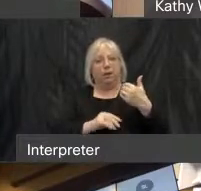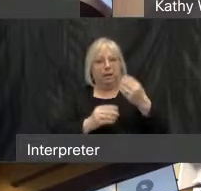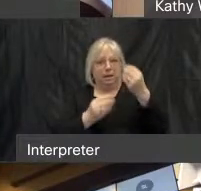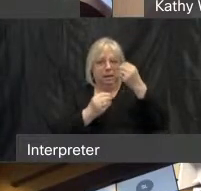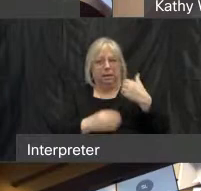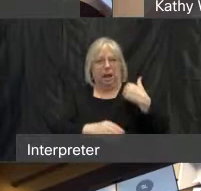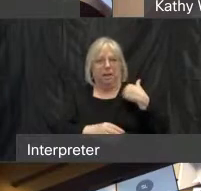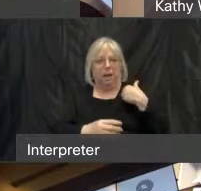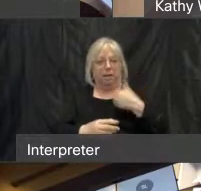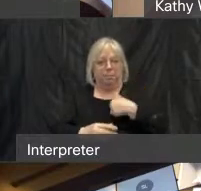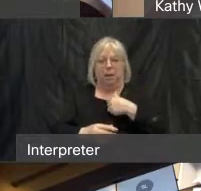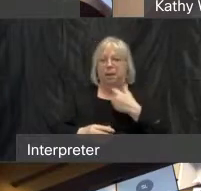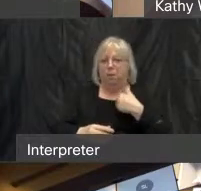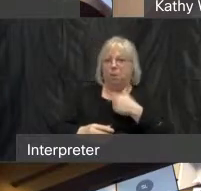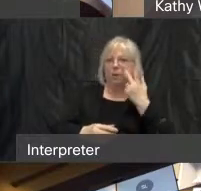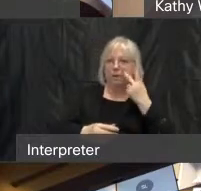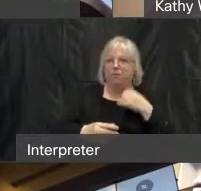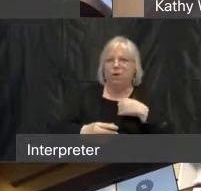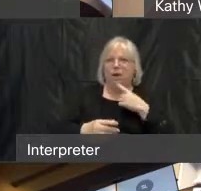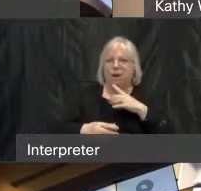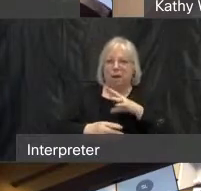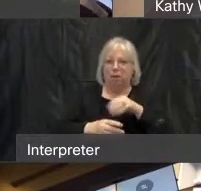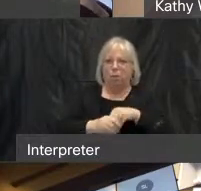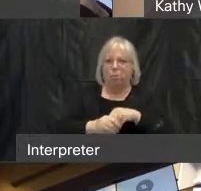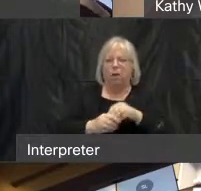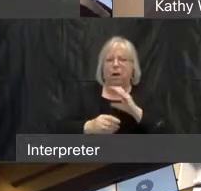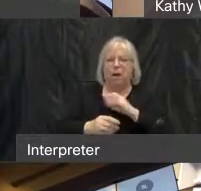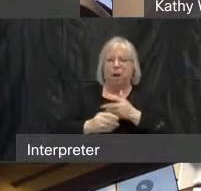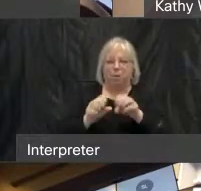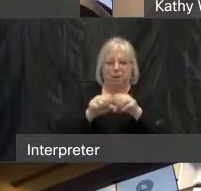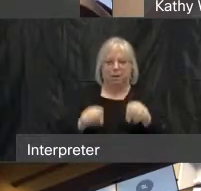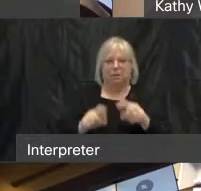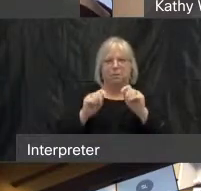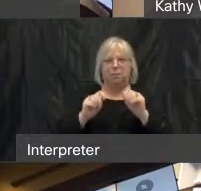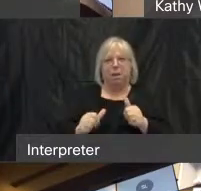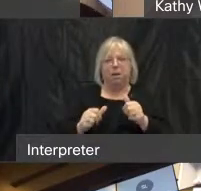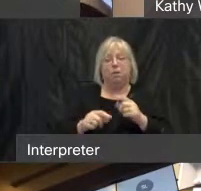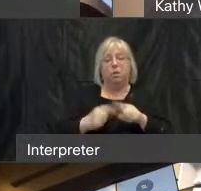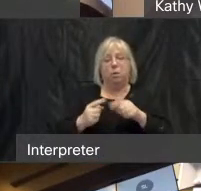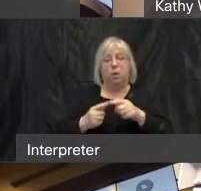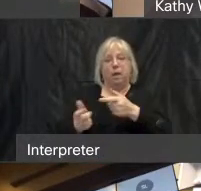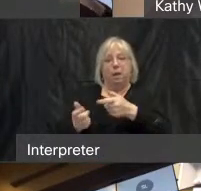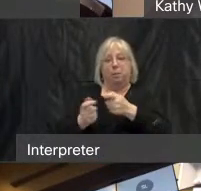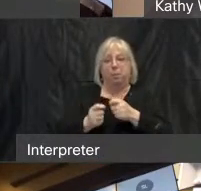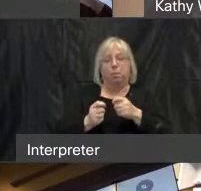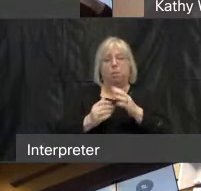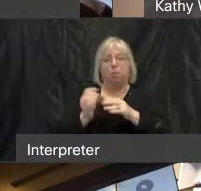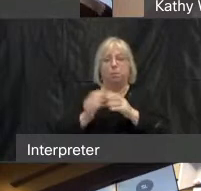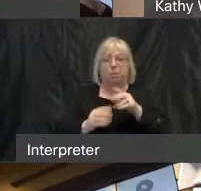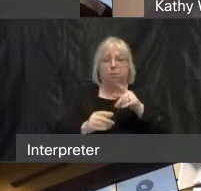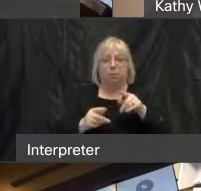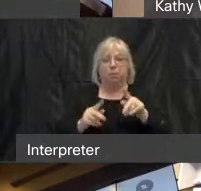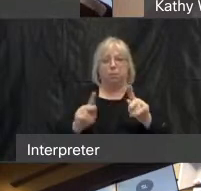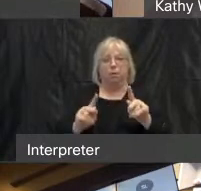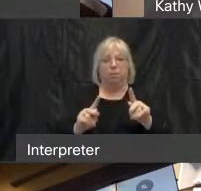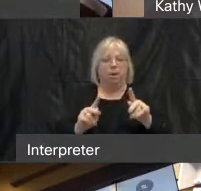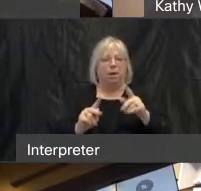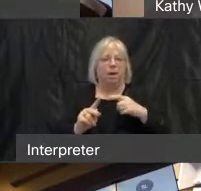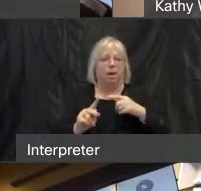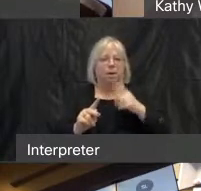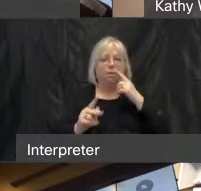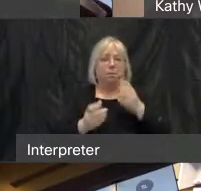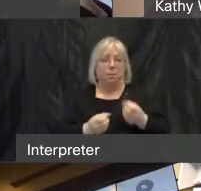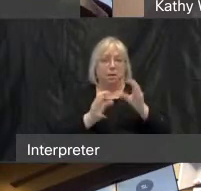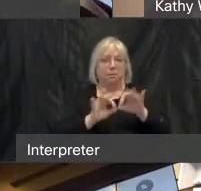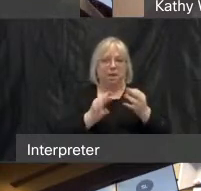can have it incorporated into our system automatically. Yes. So that when the building permit is pulled for multifamily, now I'm assuming we're not going to